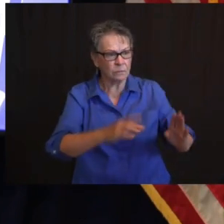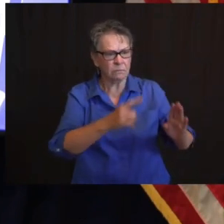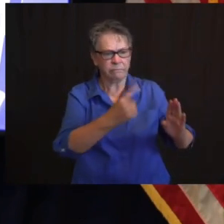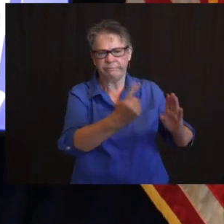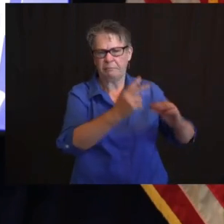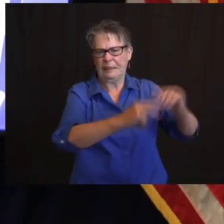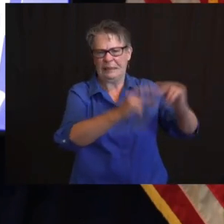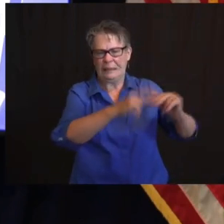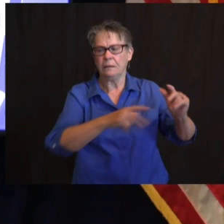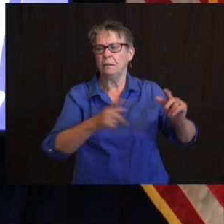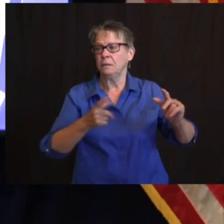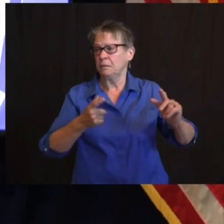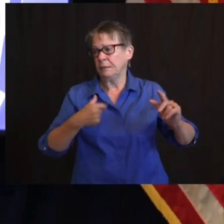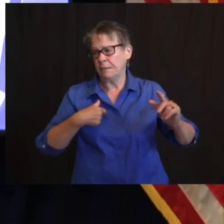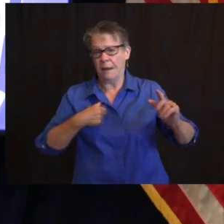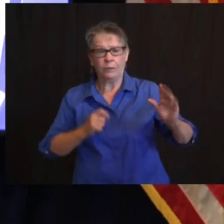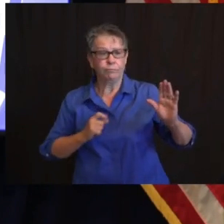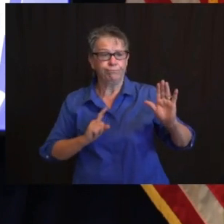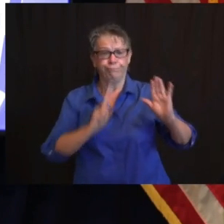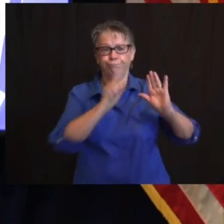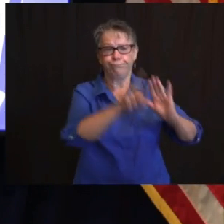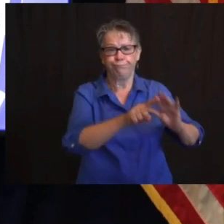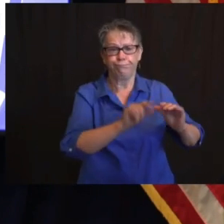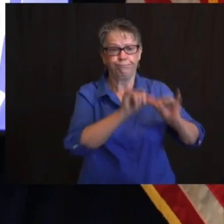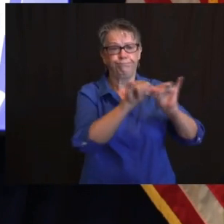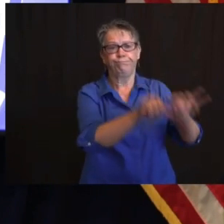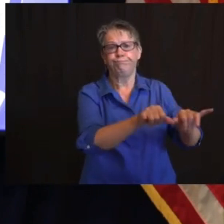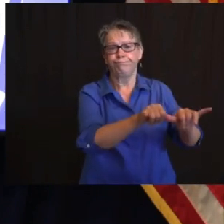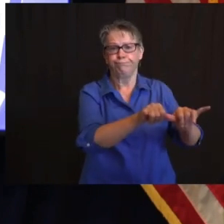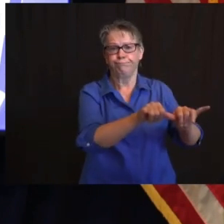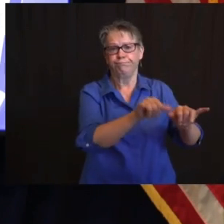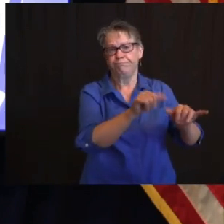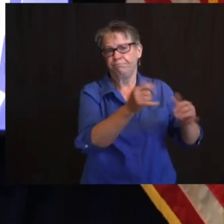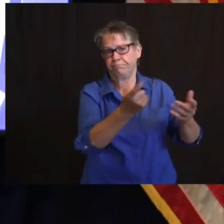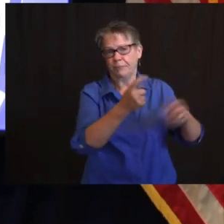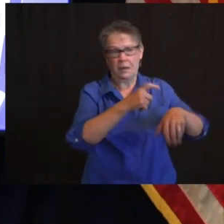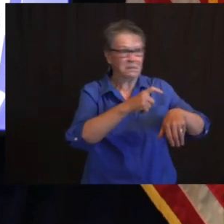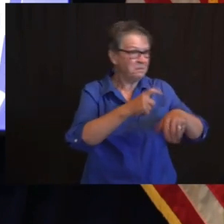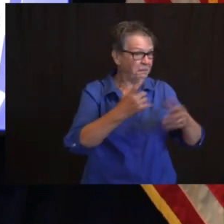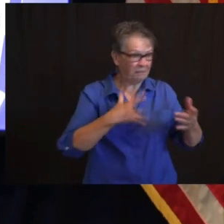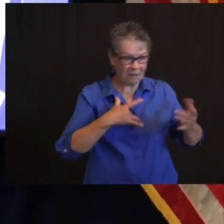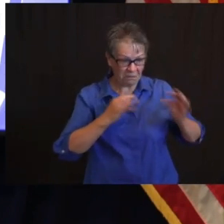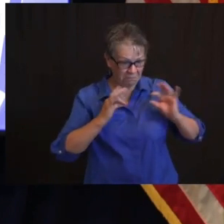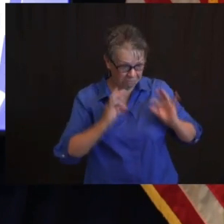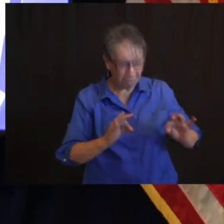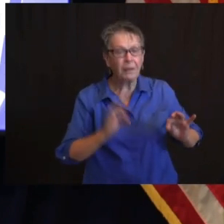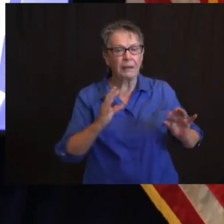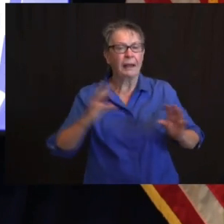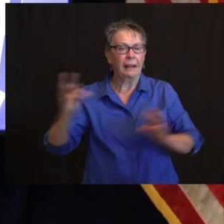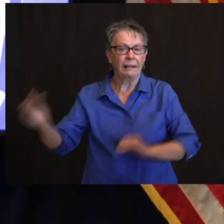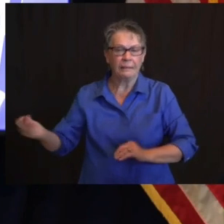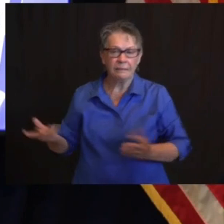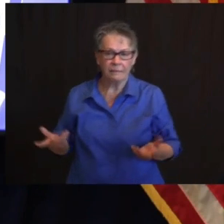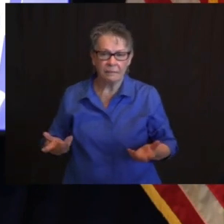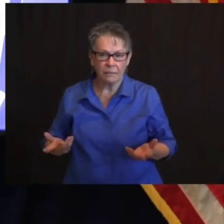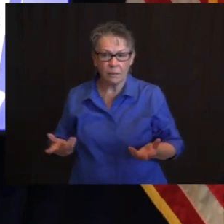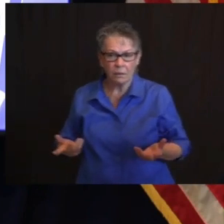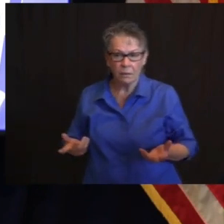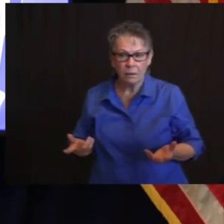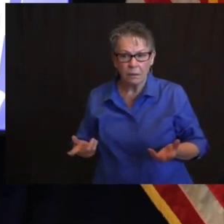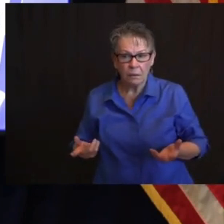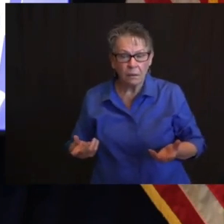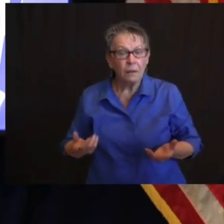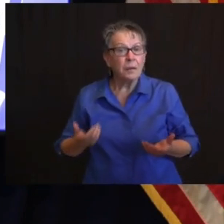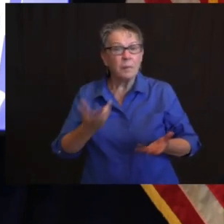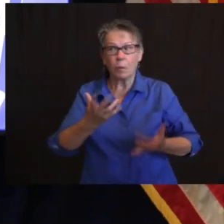as job protection measures and pandemic unemployment benefits. If you are concerned for resources for